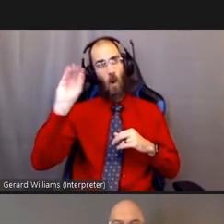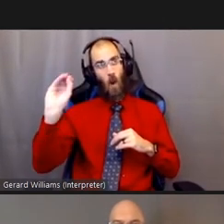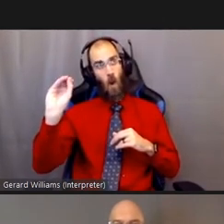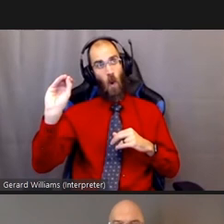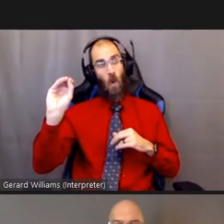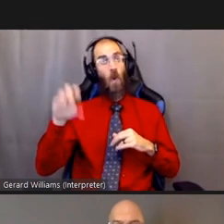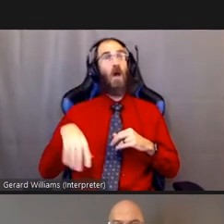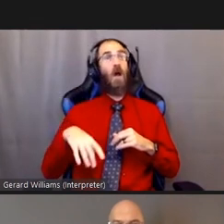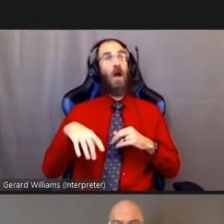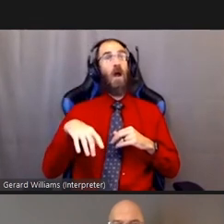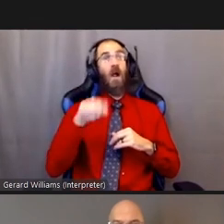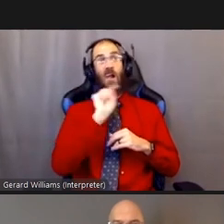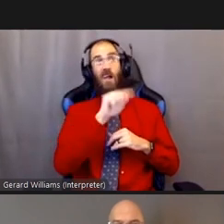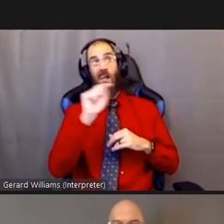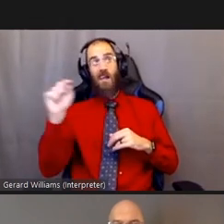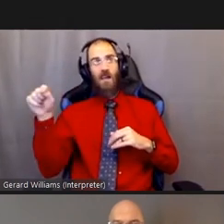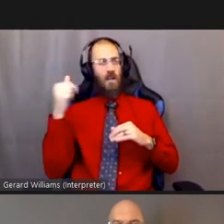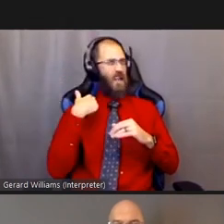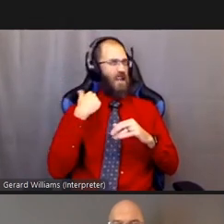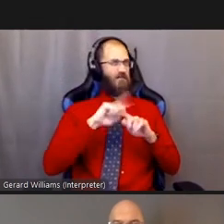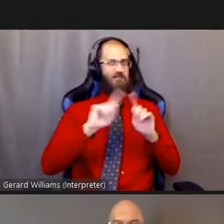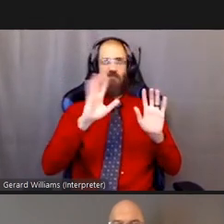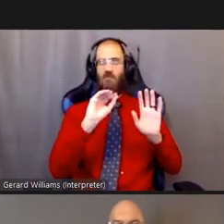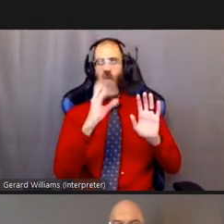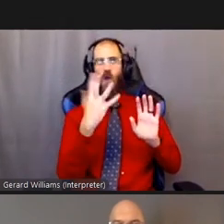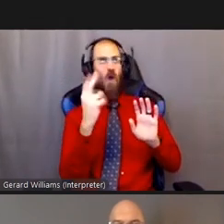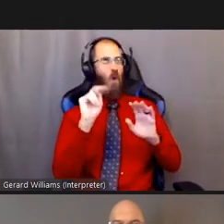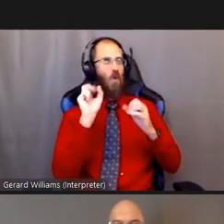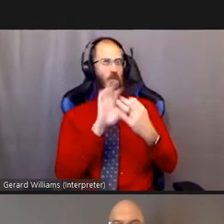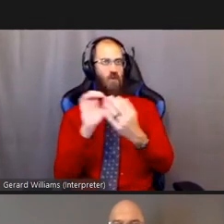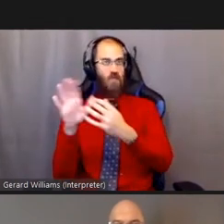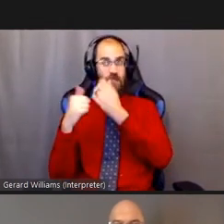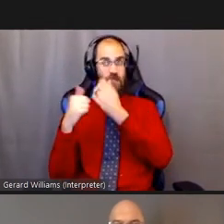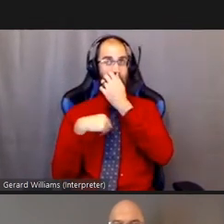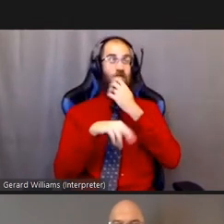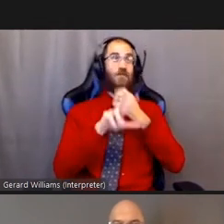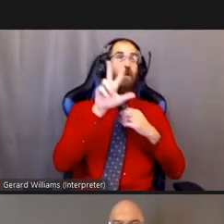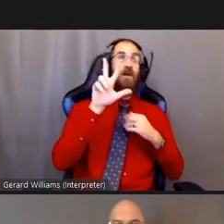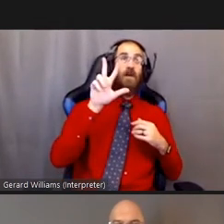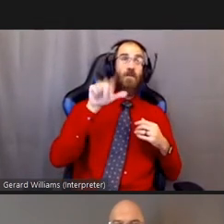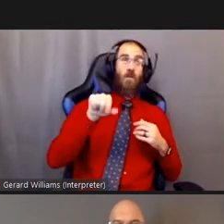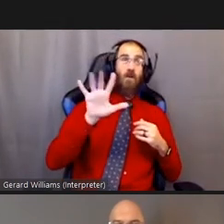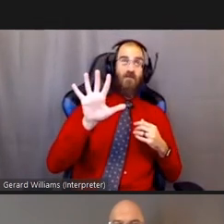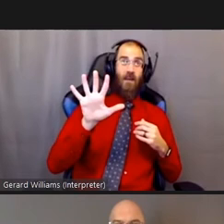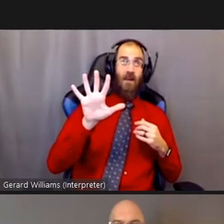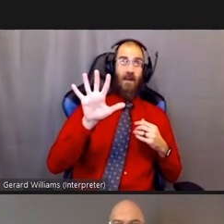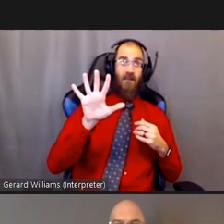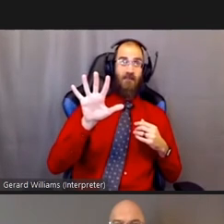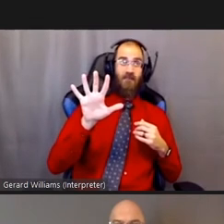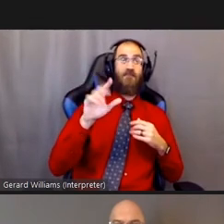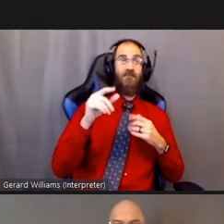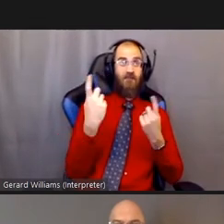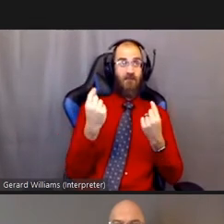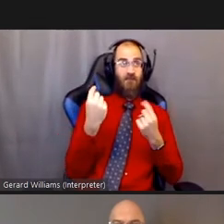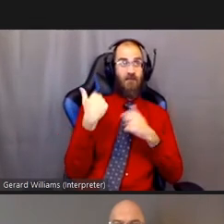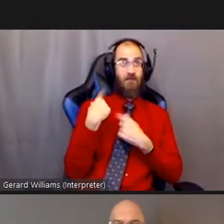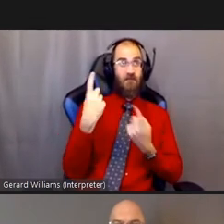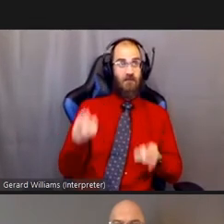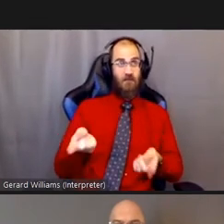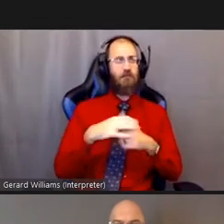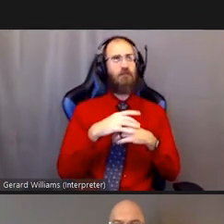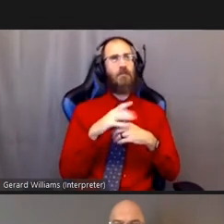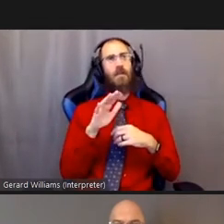also taken different approaches. In the 3.5 gigahertz band, what has been done is that there is